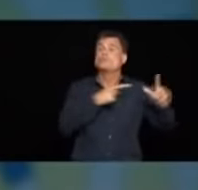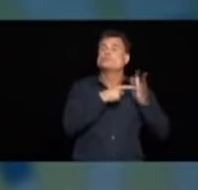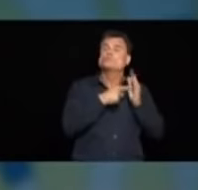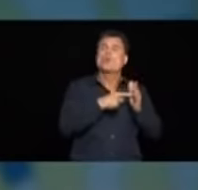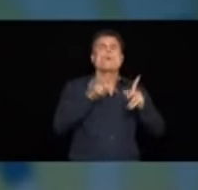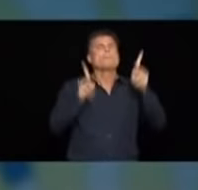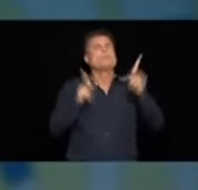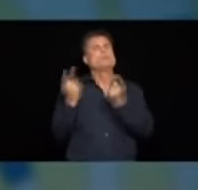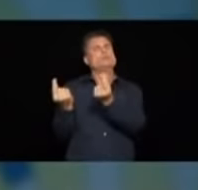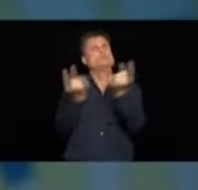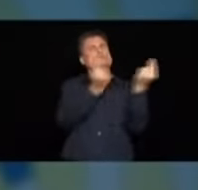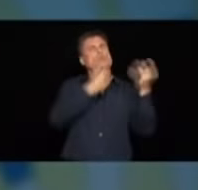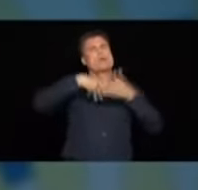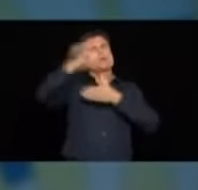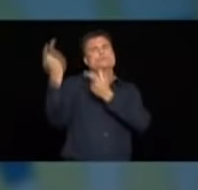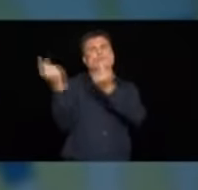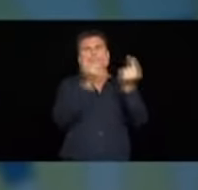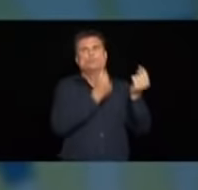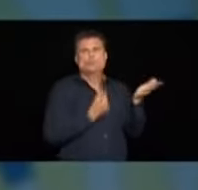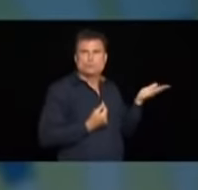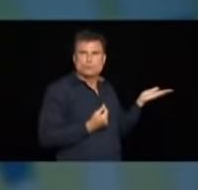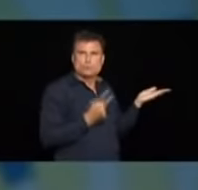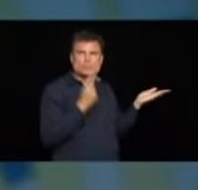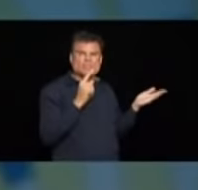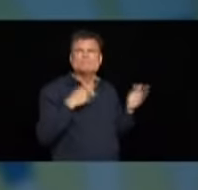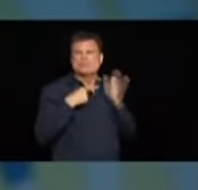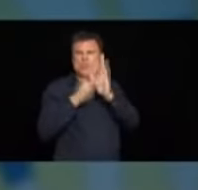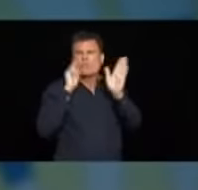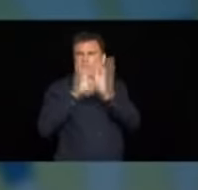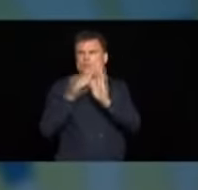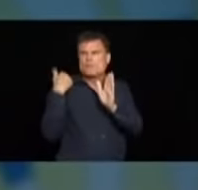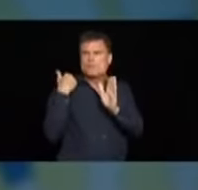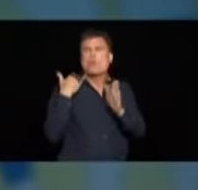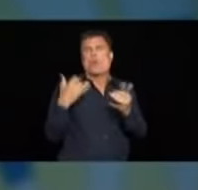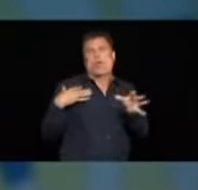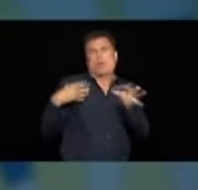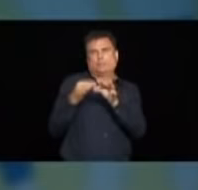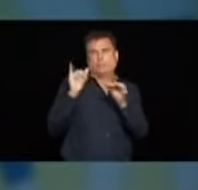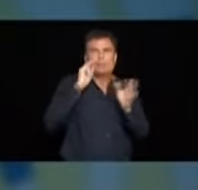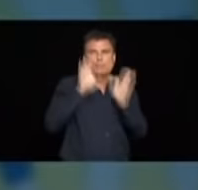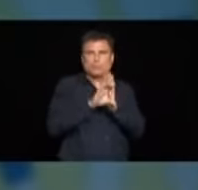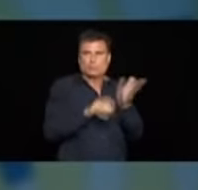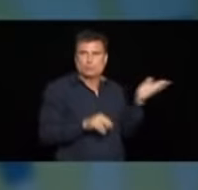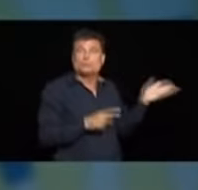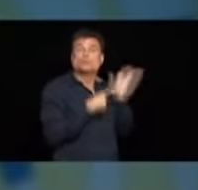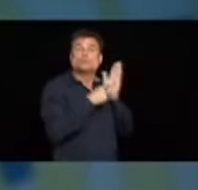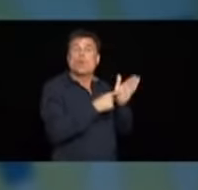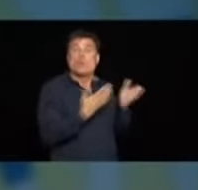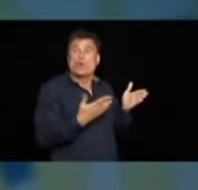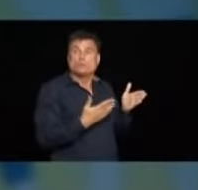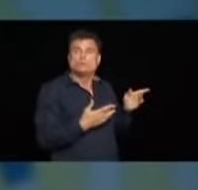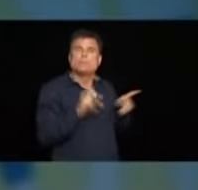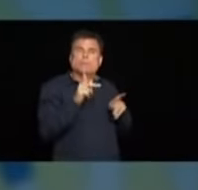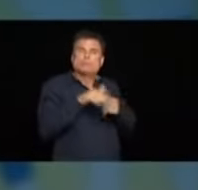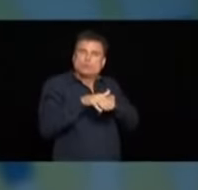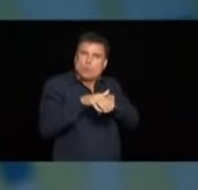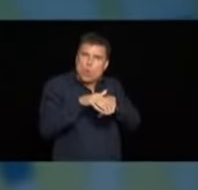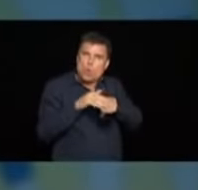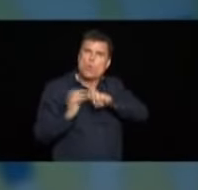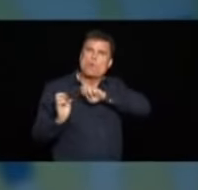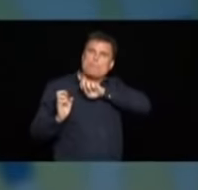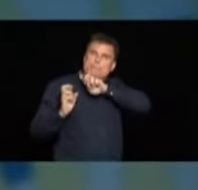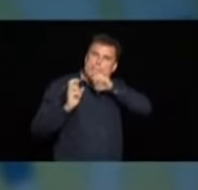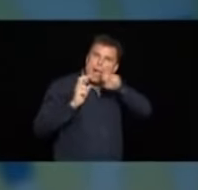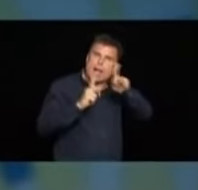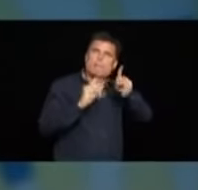in British Columbia. And this is our mobility. We've seen this before. What it shows is that we are gradually coming back in the places that we are